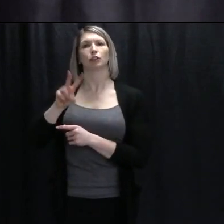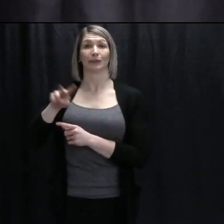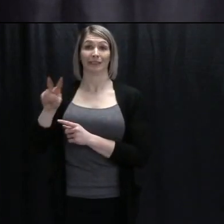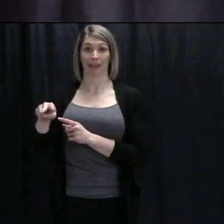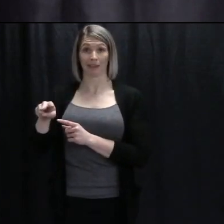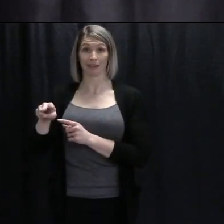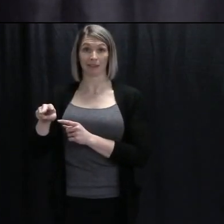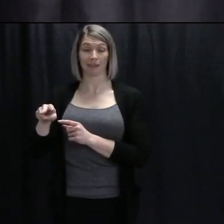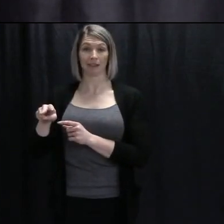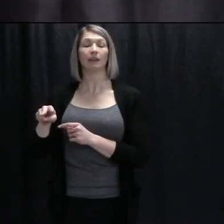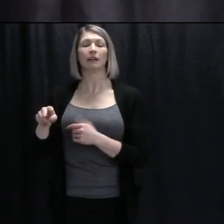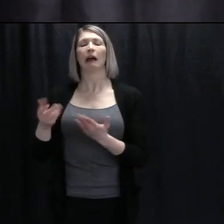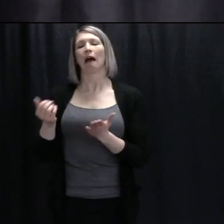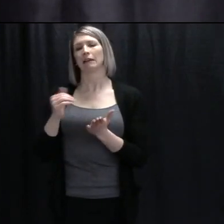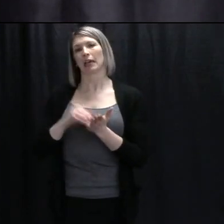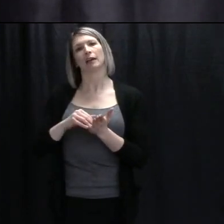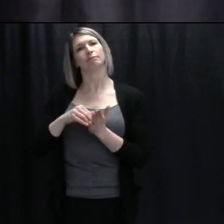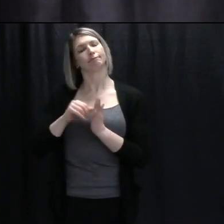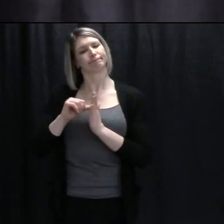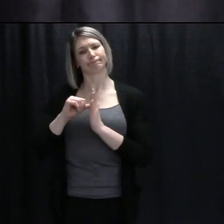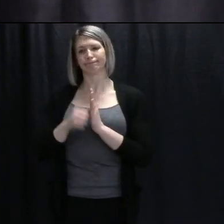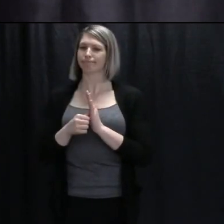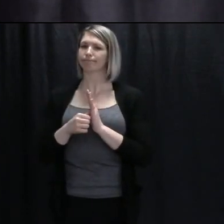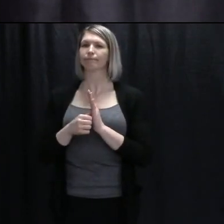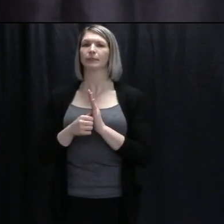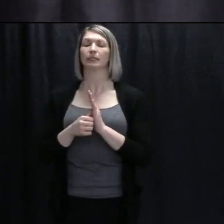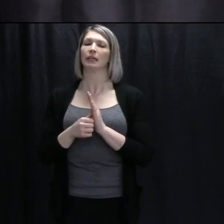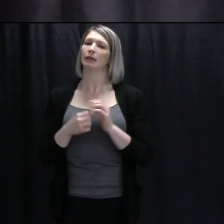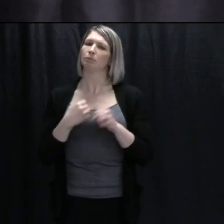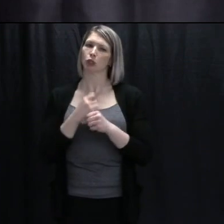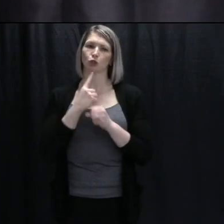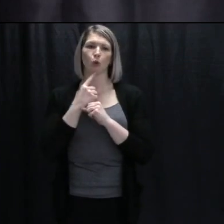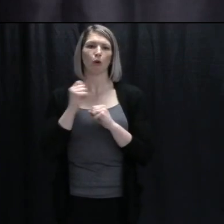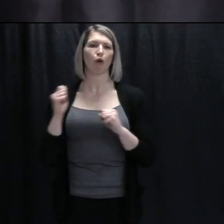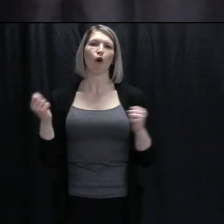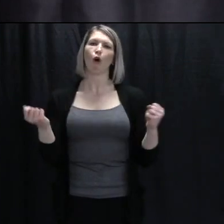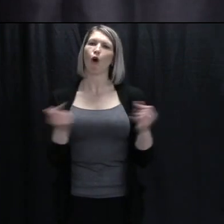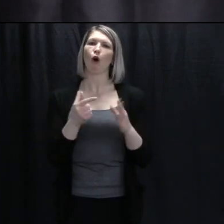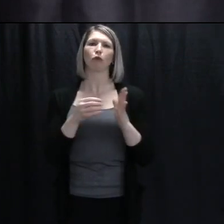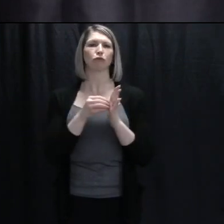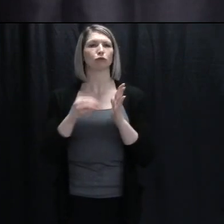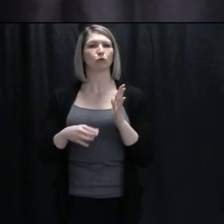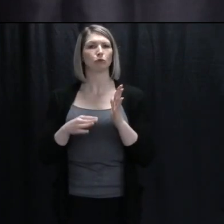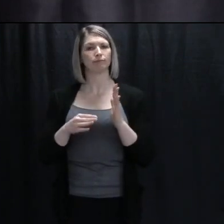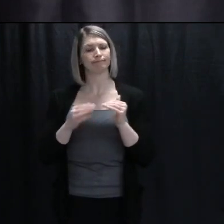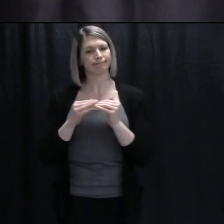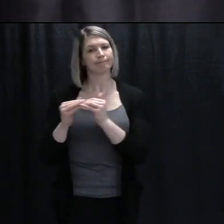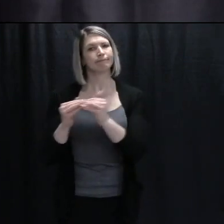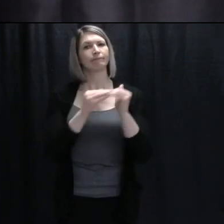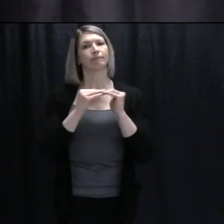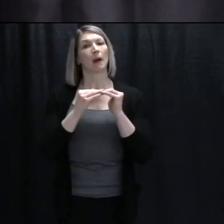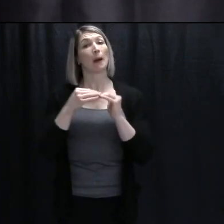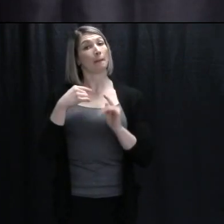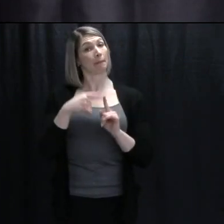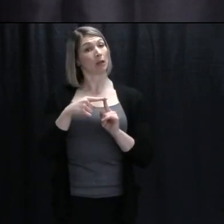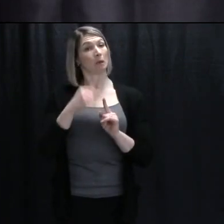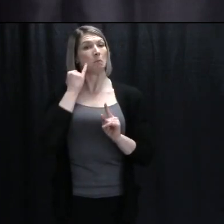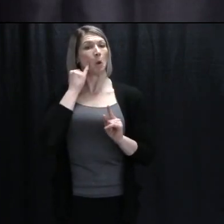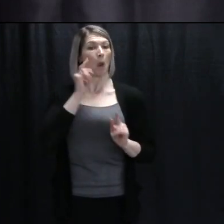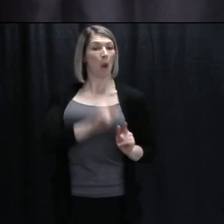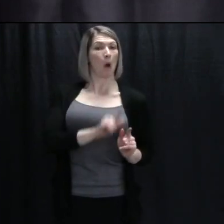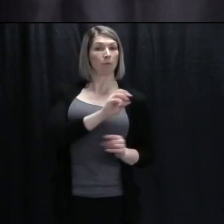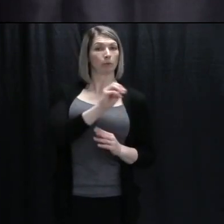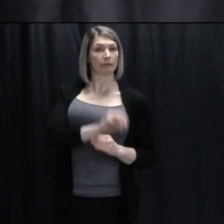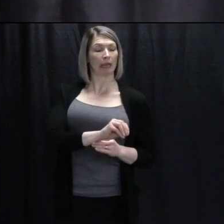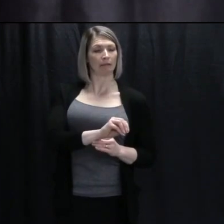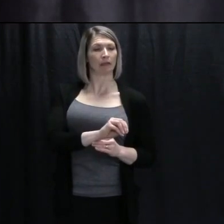that there are resources put in place for students to raise their marks. We've talked about